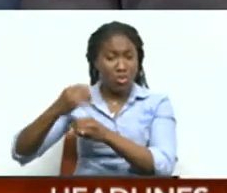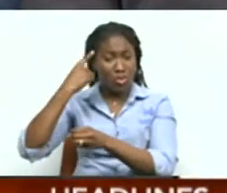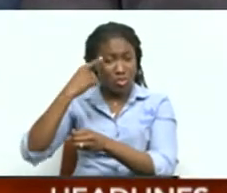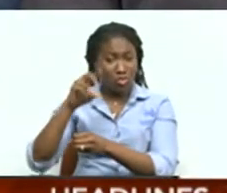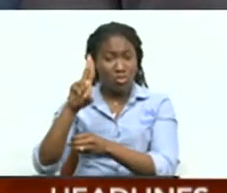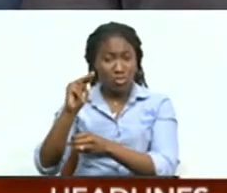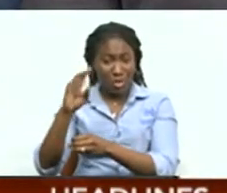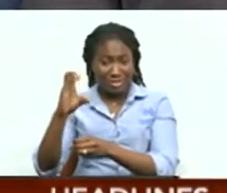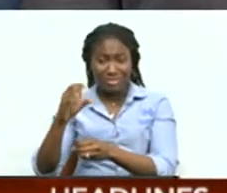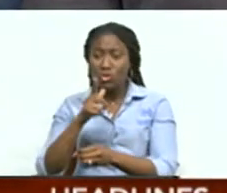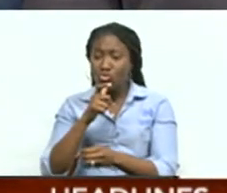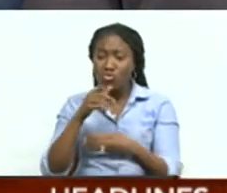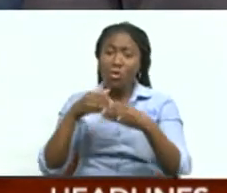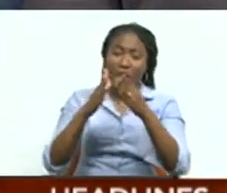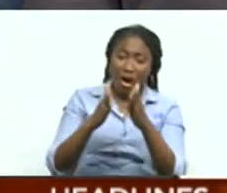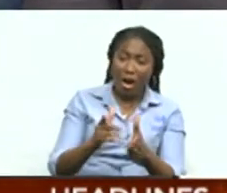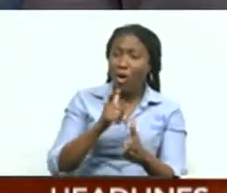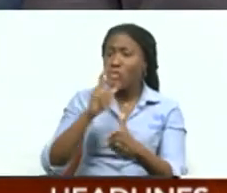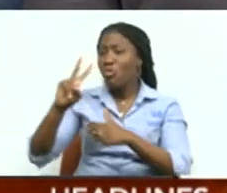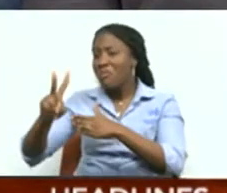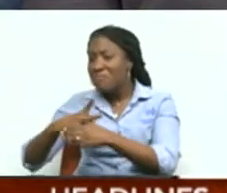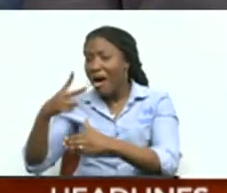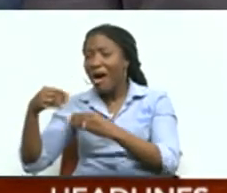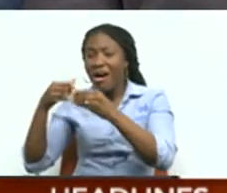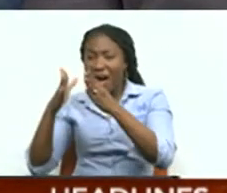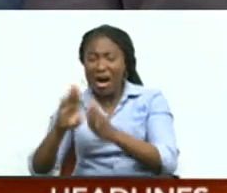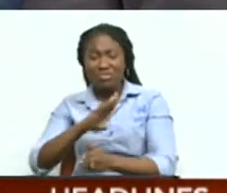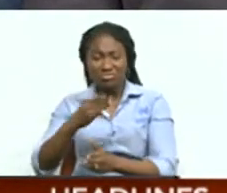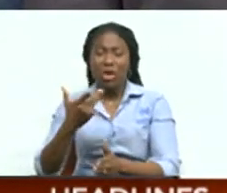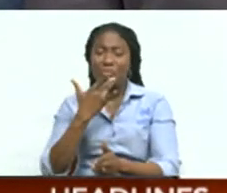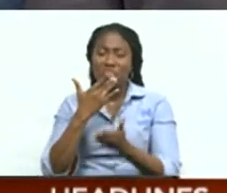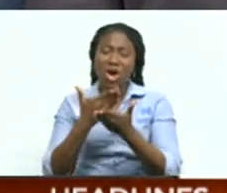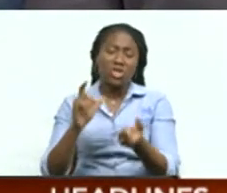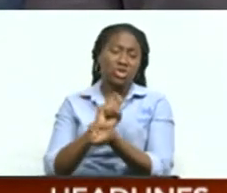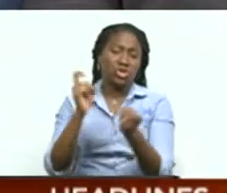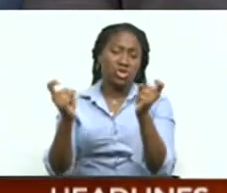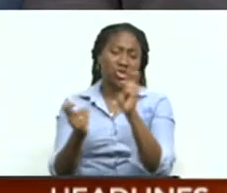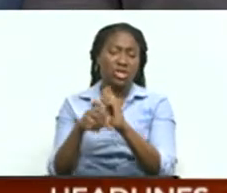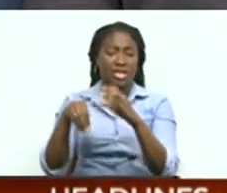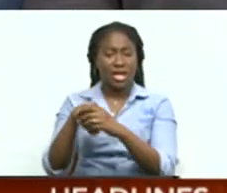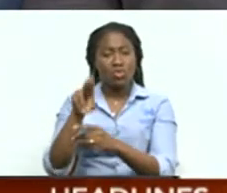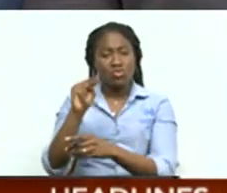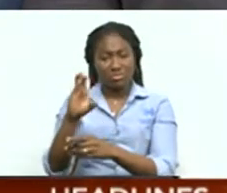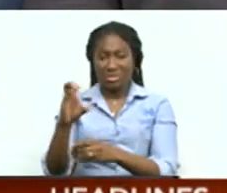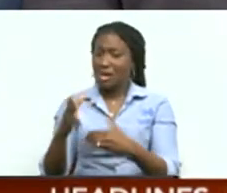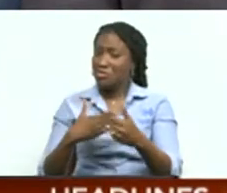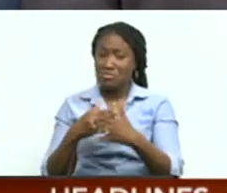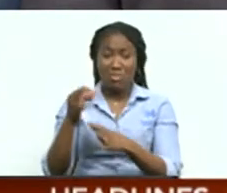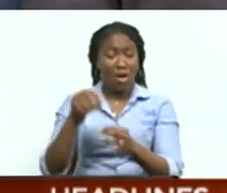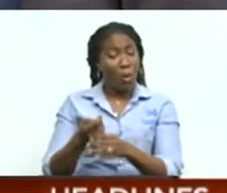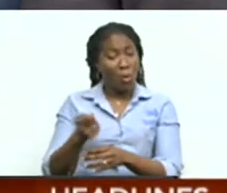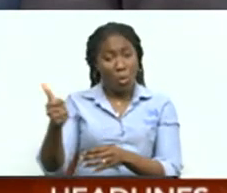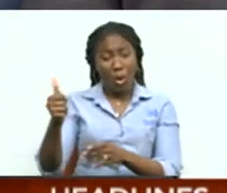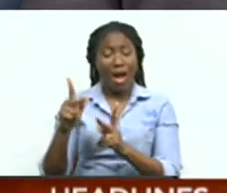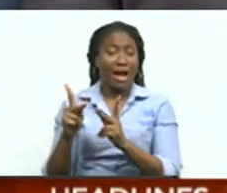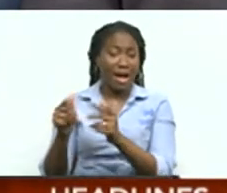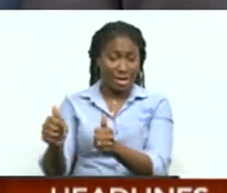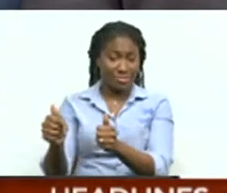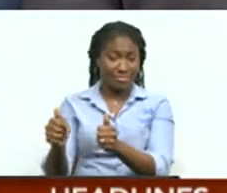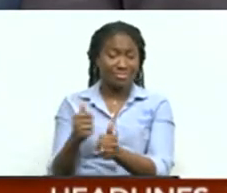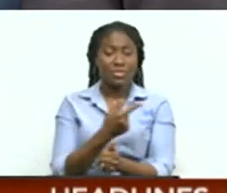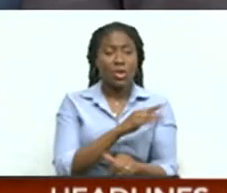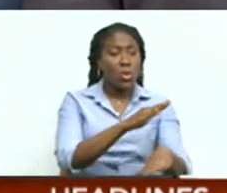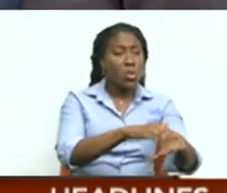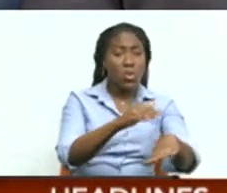of Parliament Rushd Parry says it's time for change in the UNC, even if it means dethroning Prasad Bisesa. While he has issued a call to